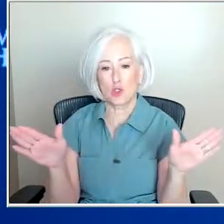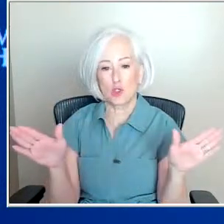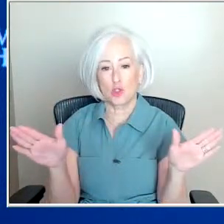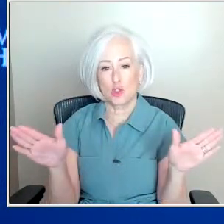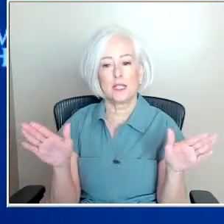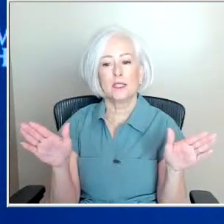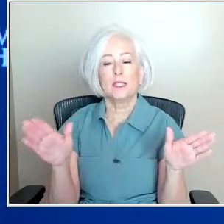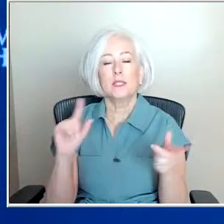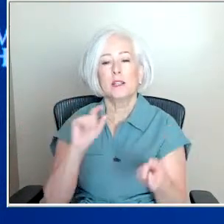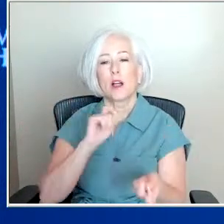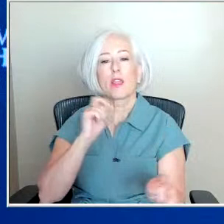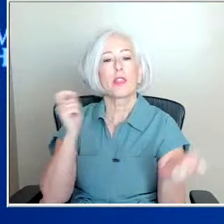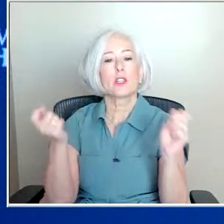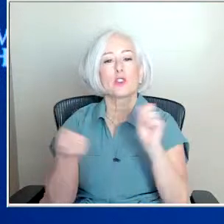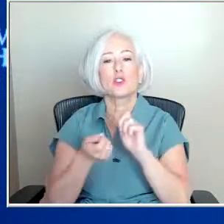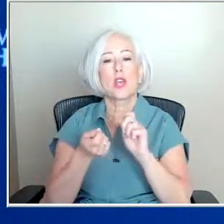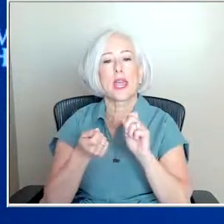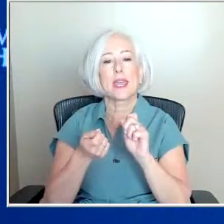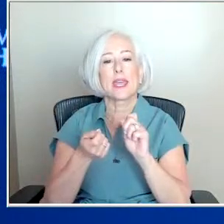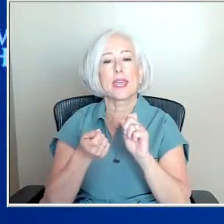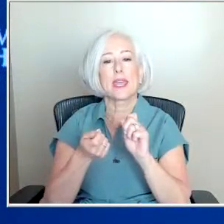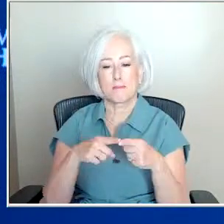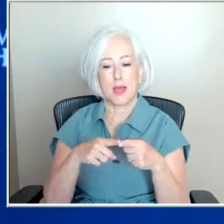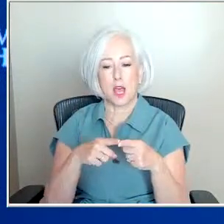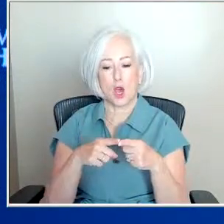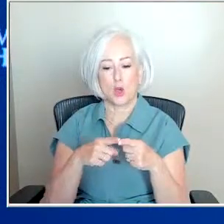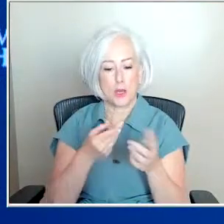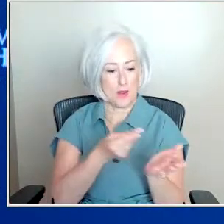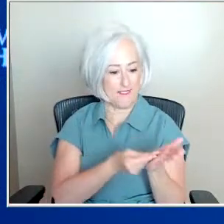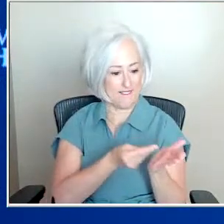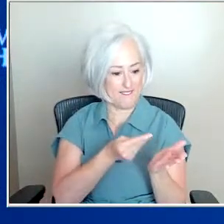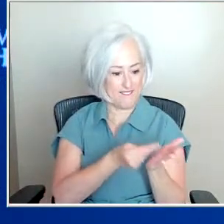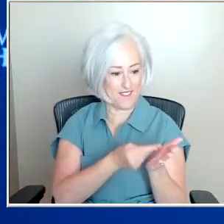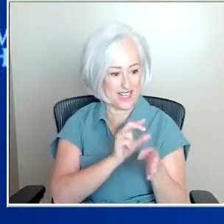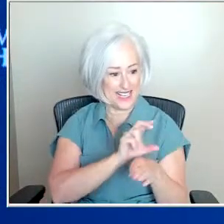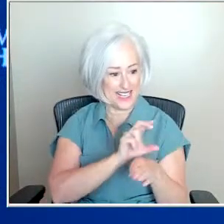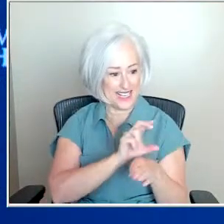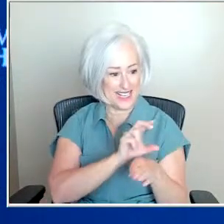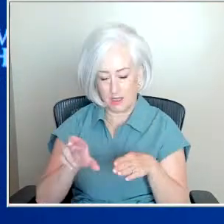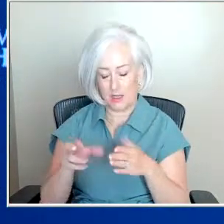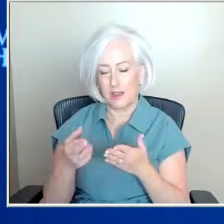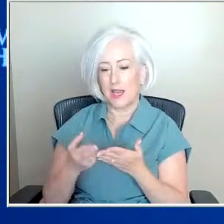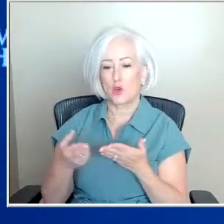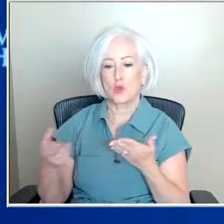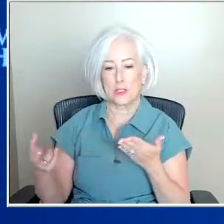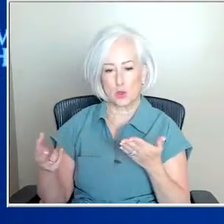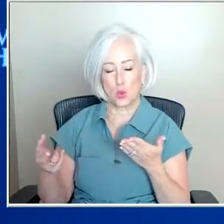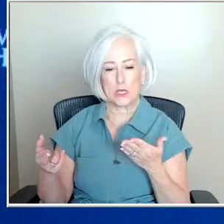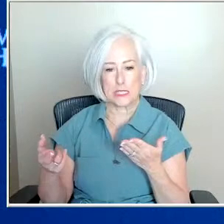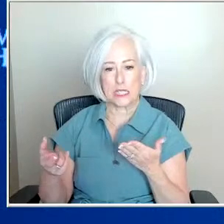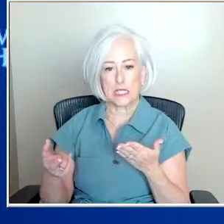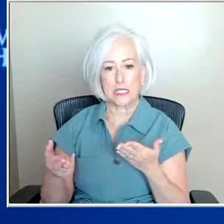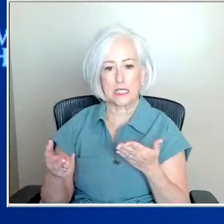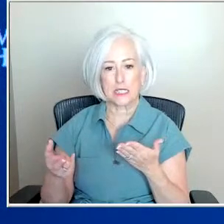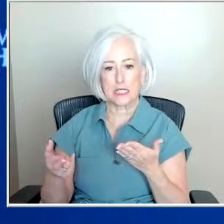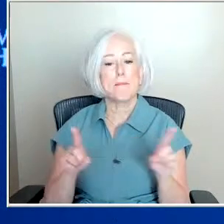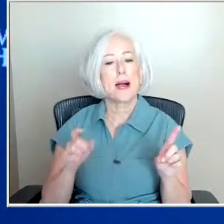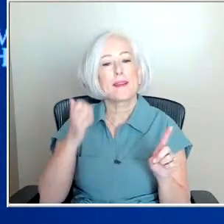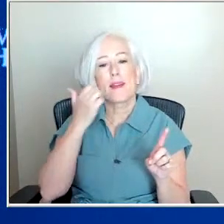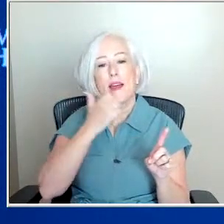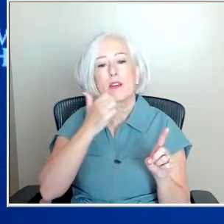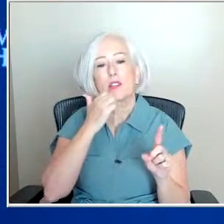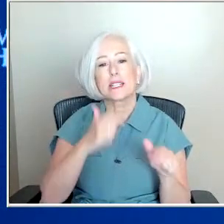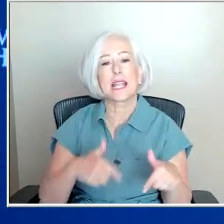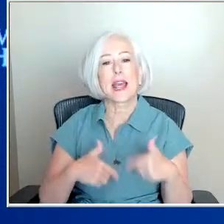overall resources or where some of the funding goes. But for the most part, day-to-day lives for people around the country